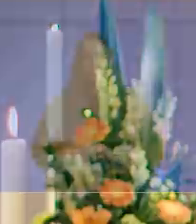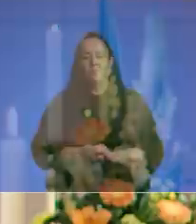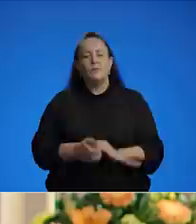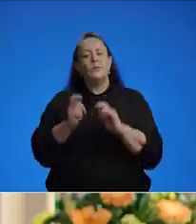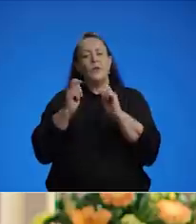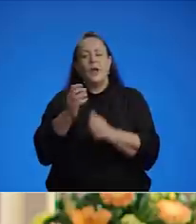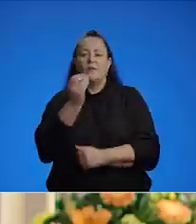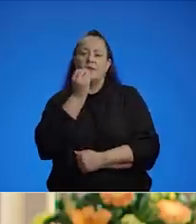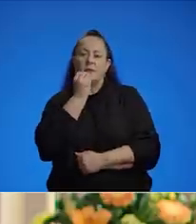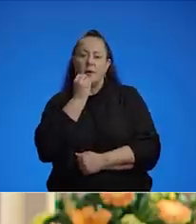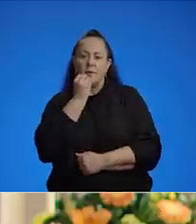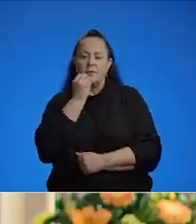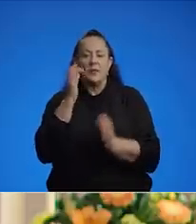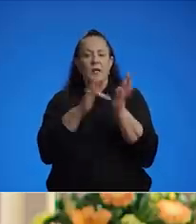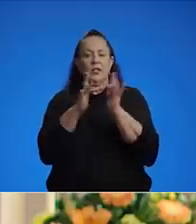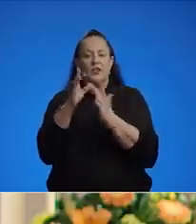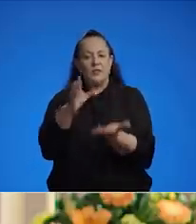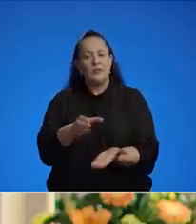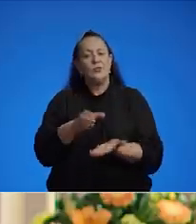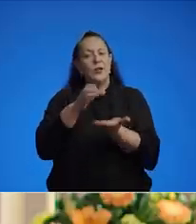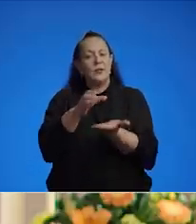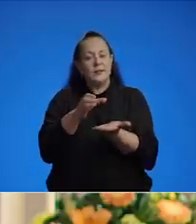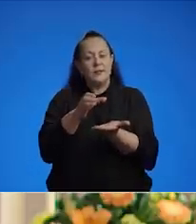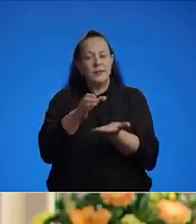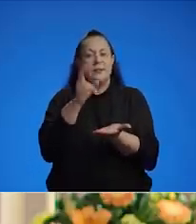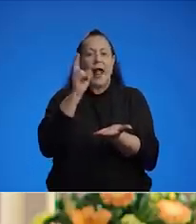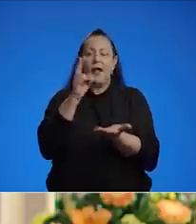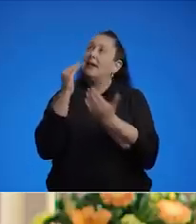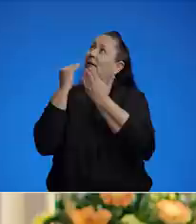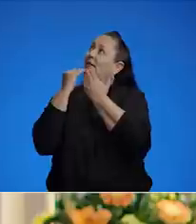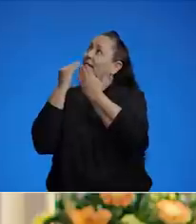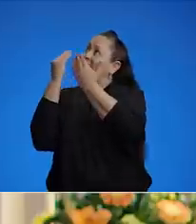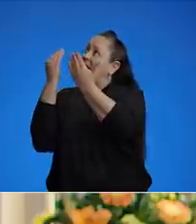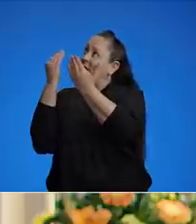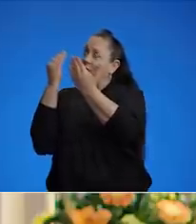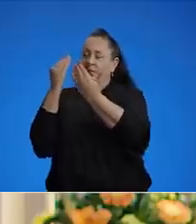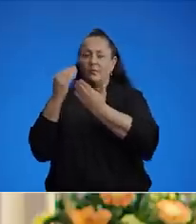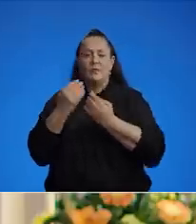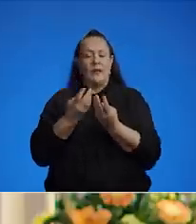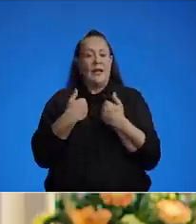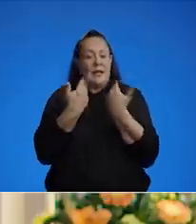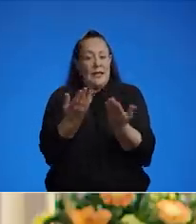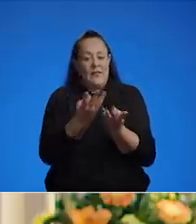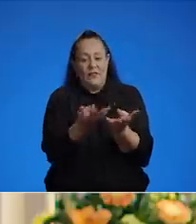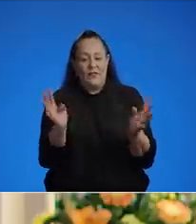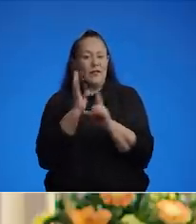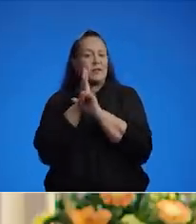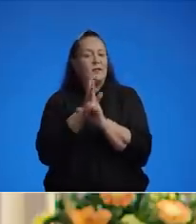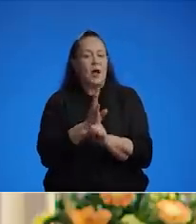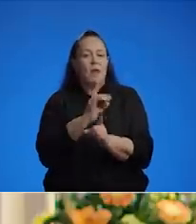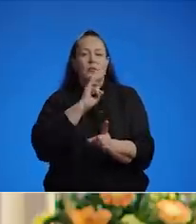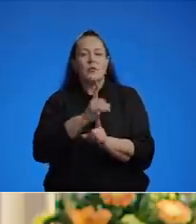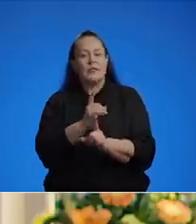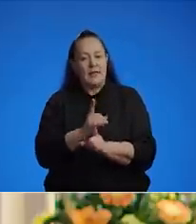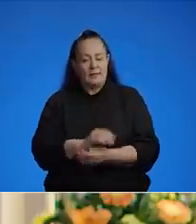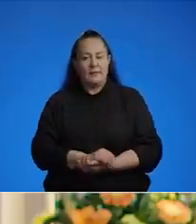In a similar way, When supper was ended, He took the chalice, And once more giving thanks, He gave it to